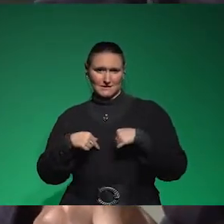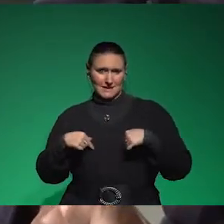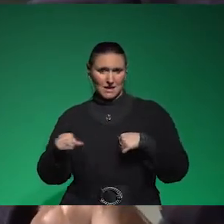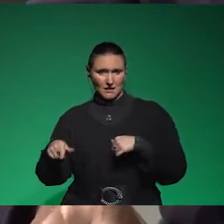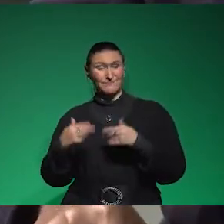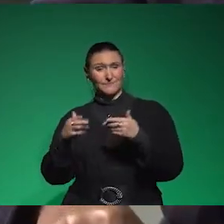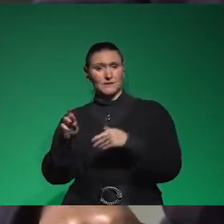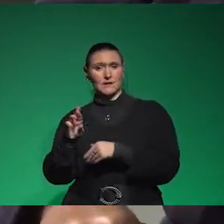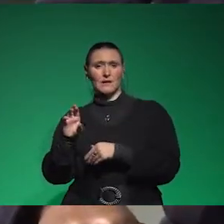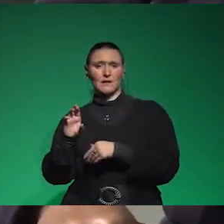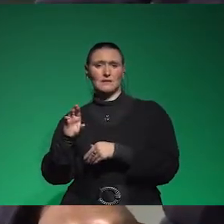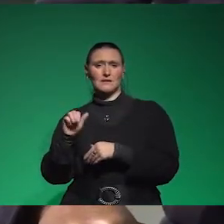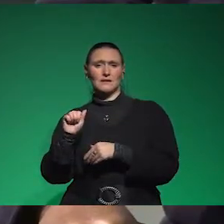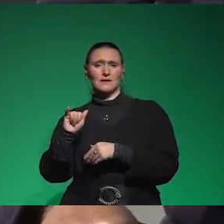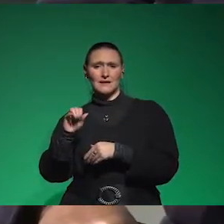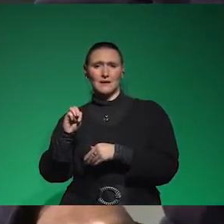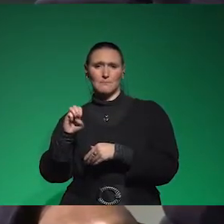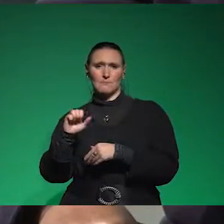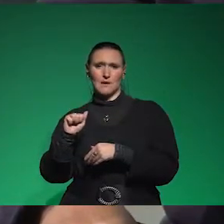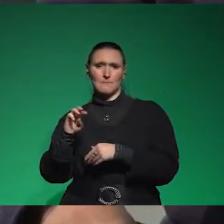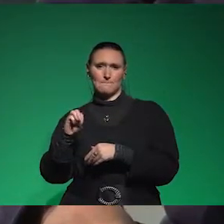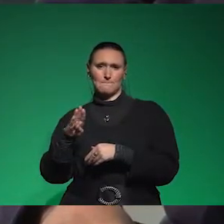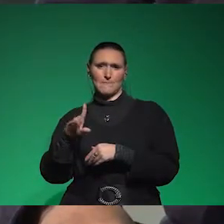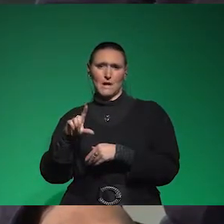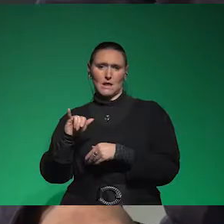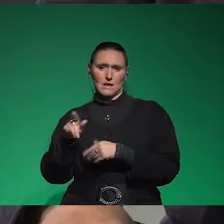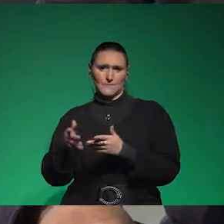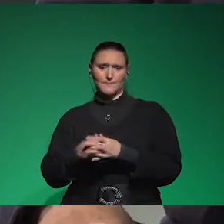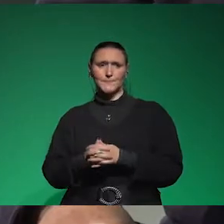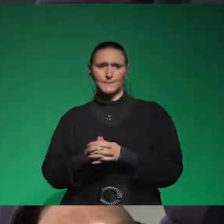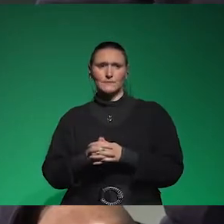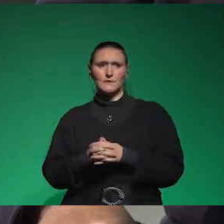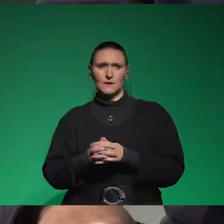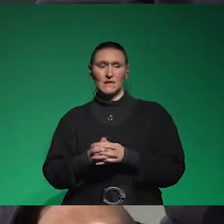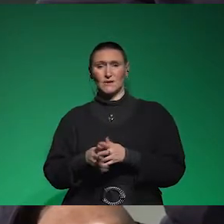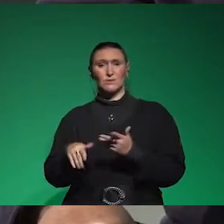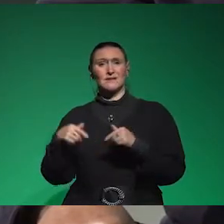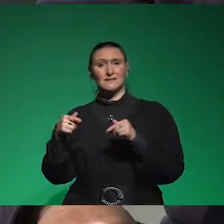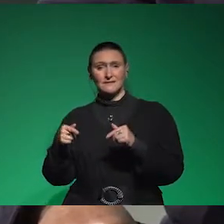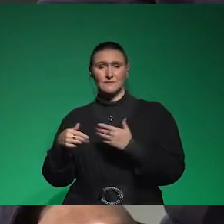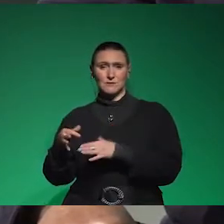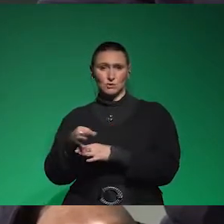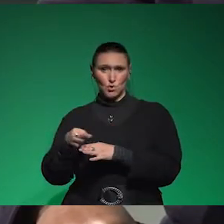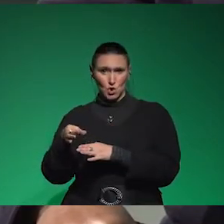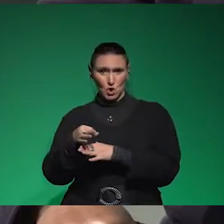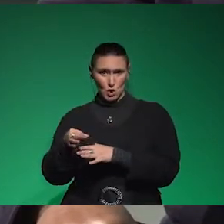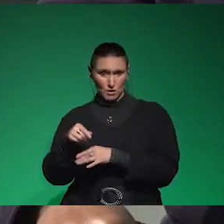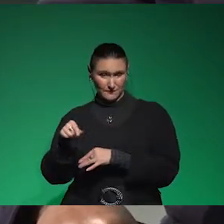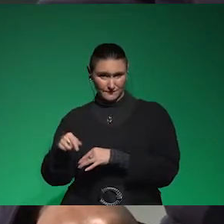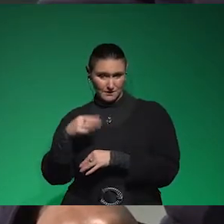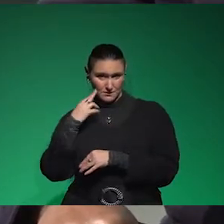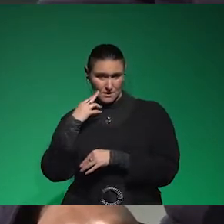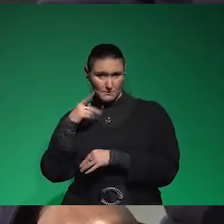the name, as Hari just told me, that the name of the name of the village where they organize this music festival and also